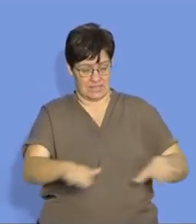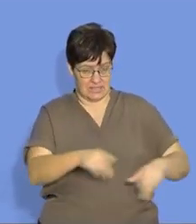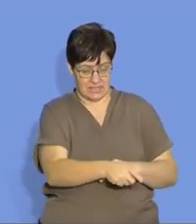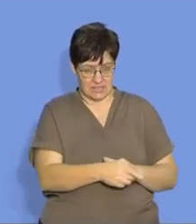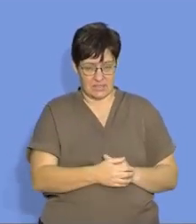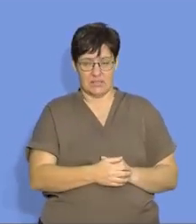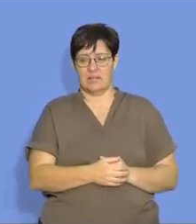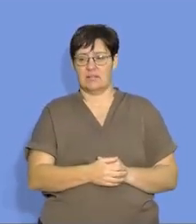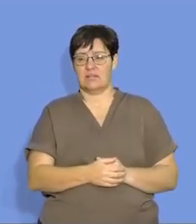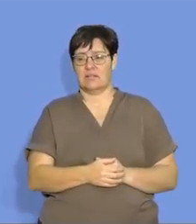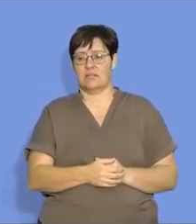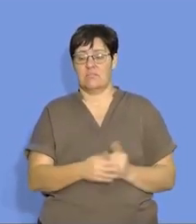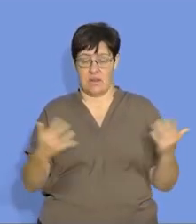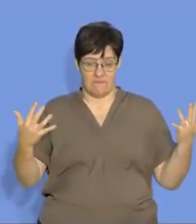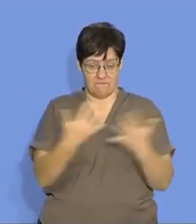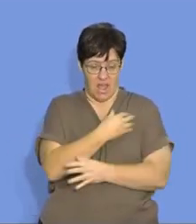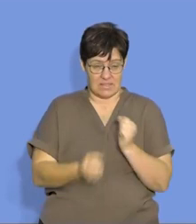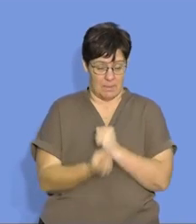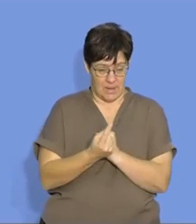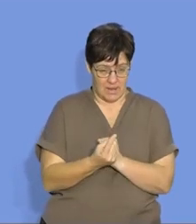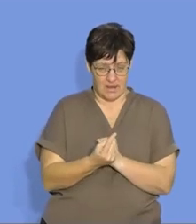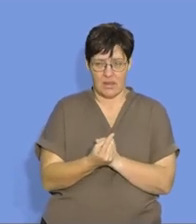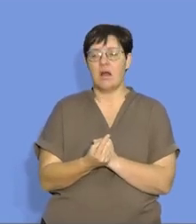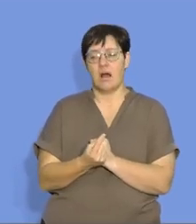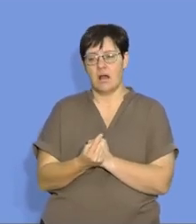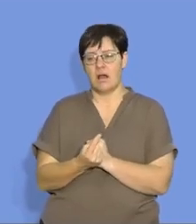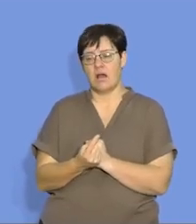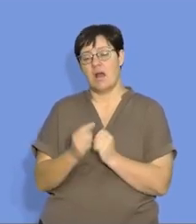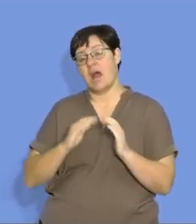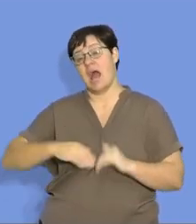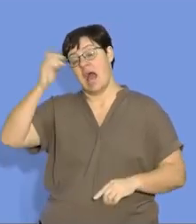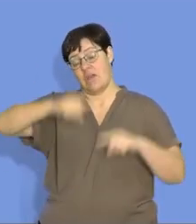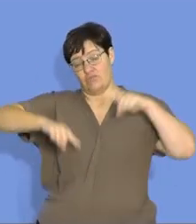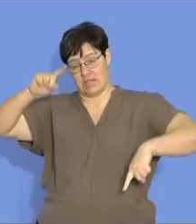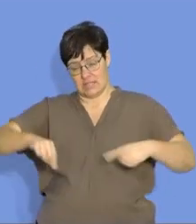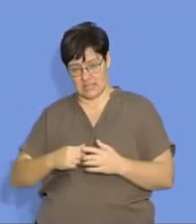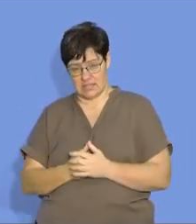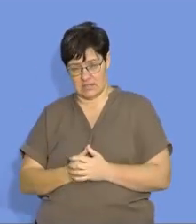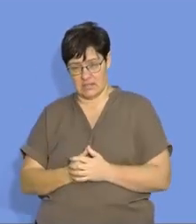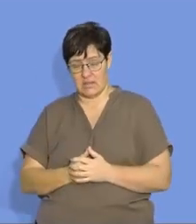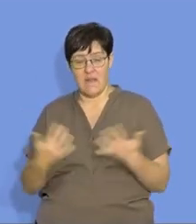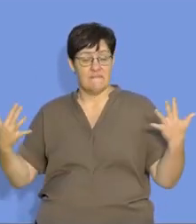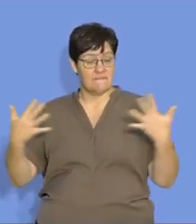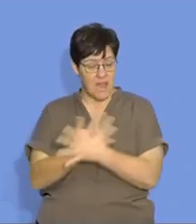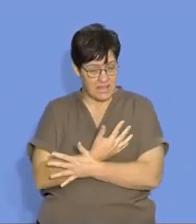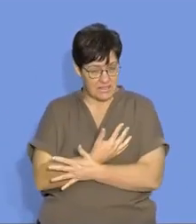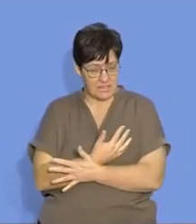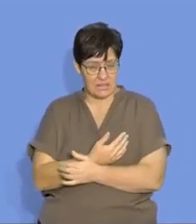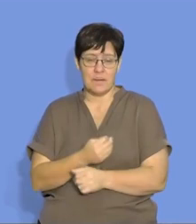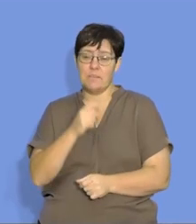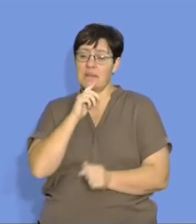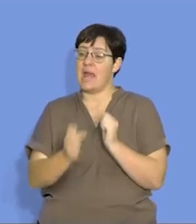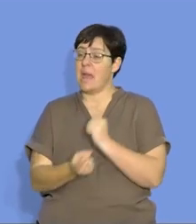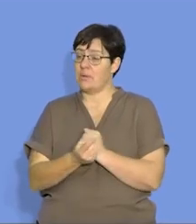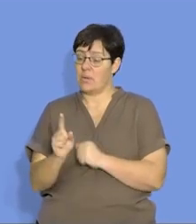powdered surface, we will have fast reaction, and we will say it's got a high rate, and this fast